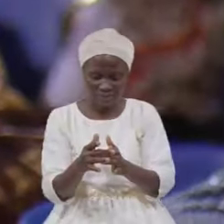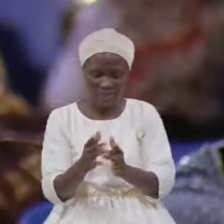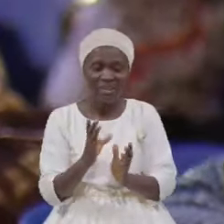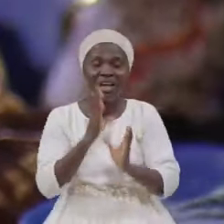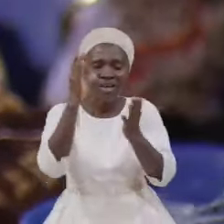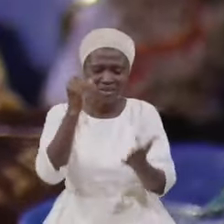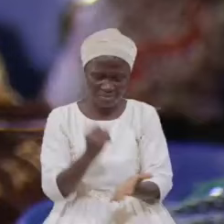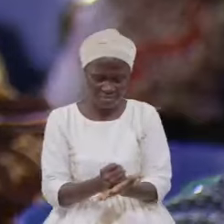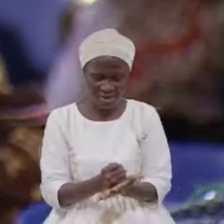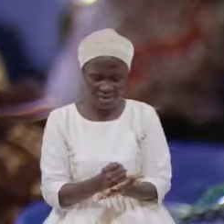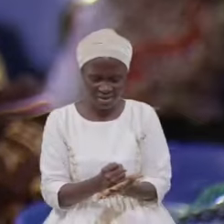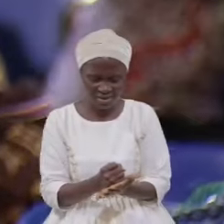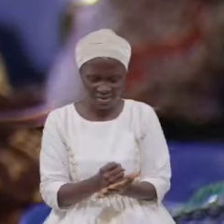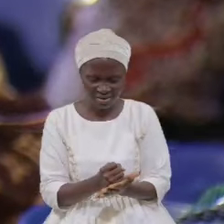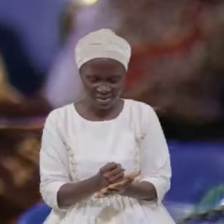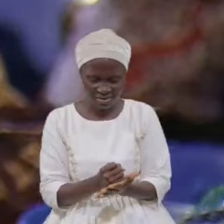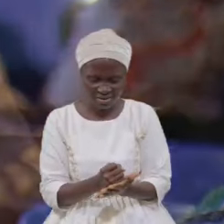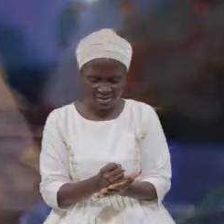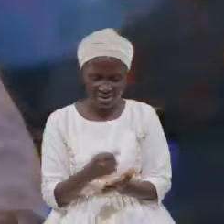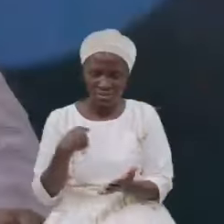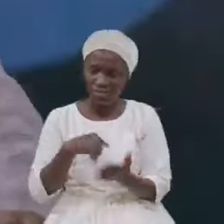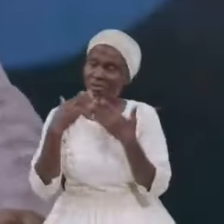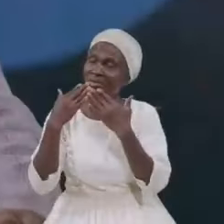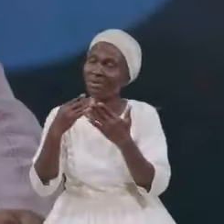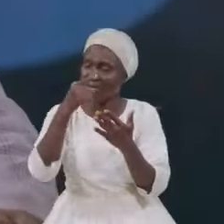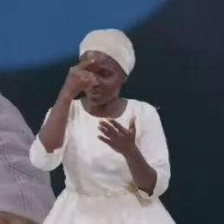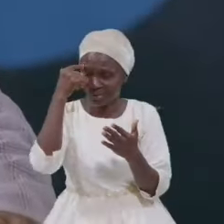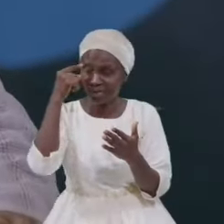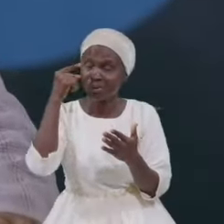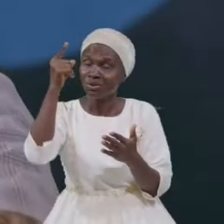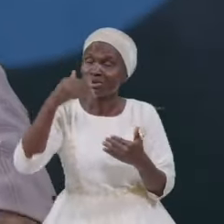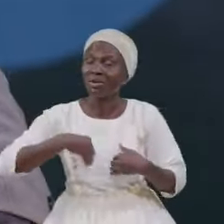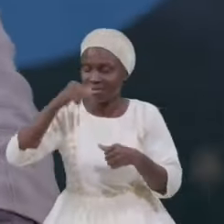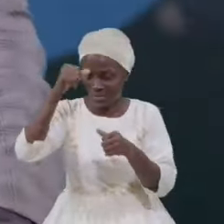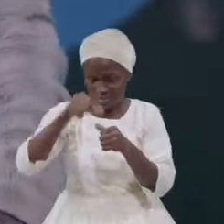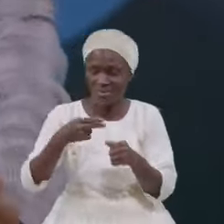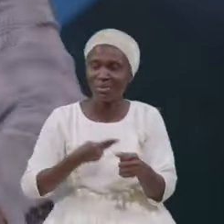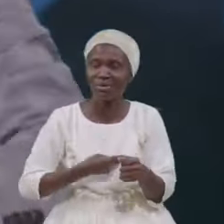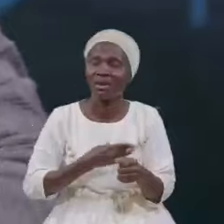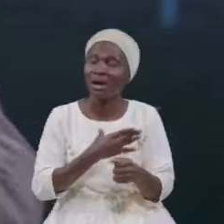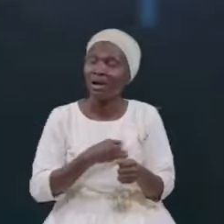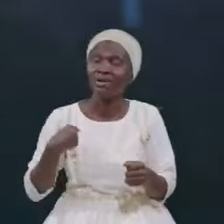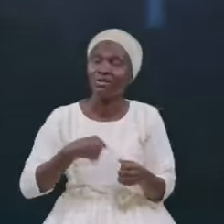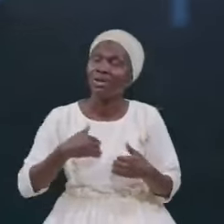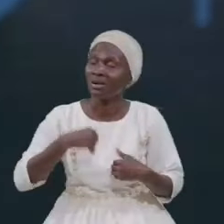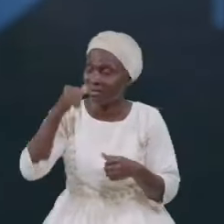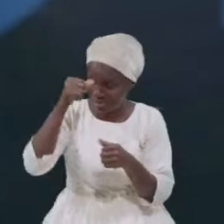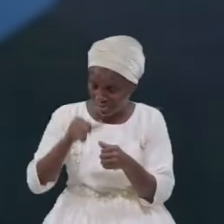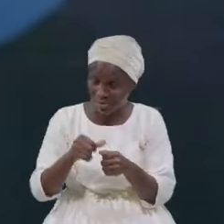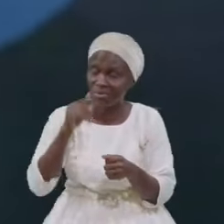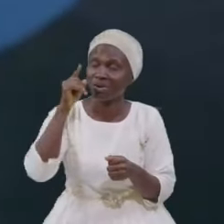Well, thank you because you have remembered us. And we have remembered you. We do not want to